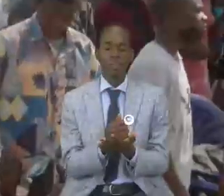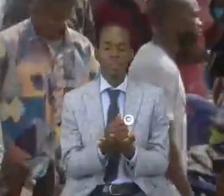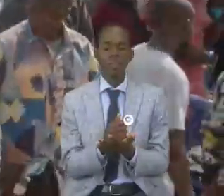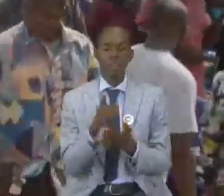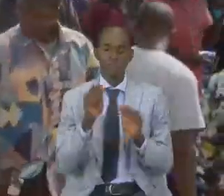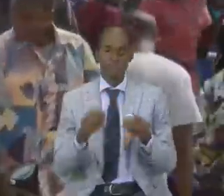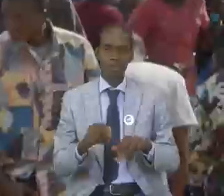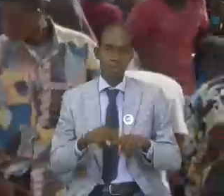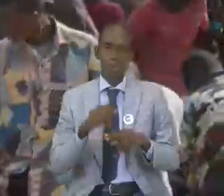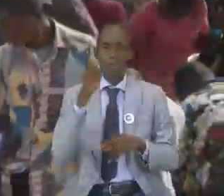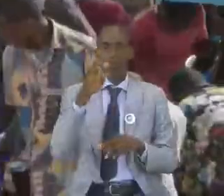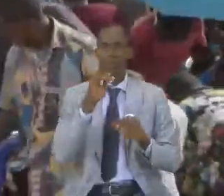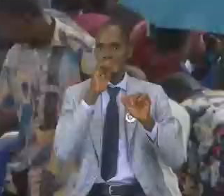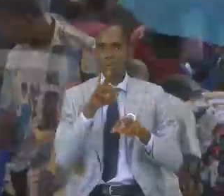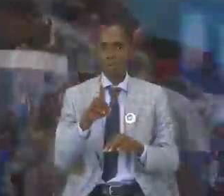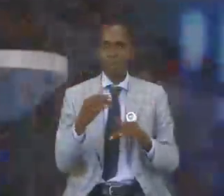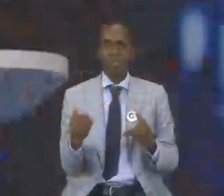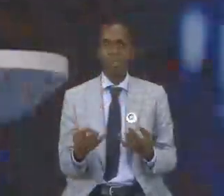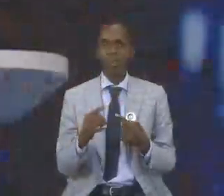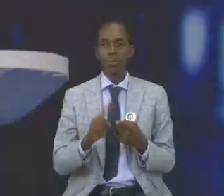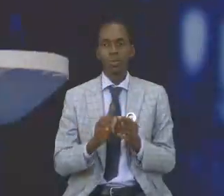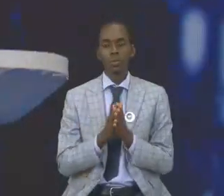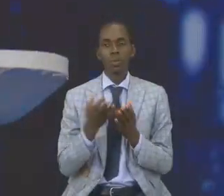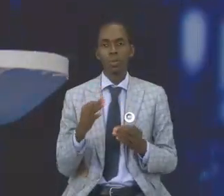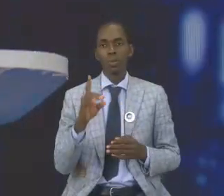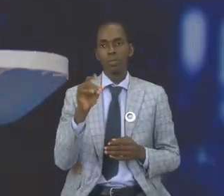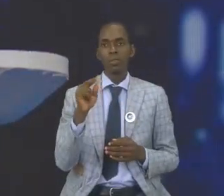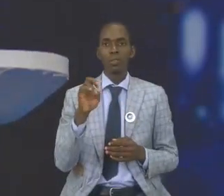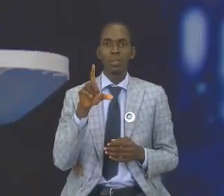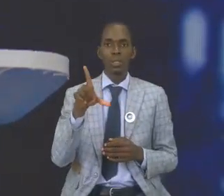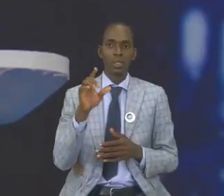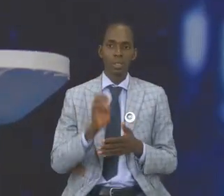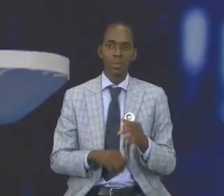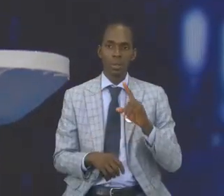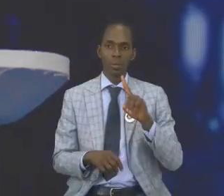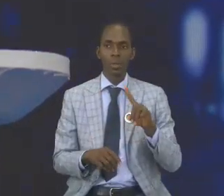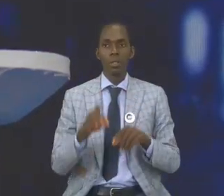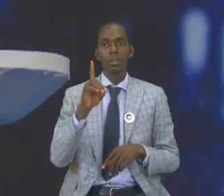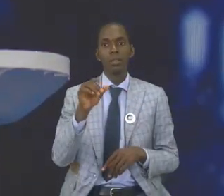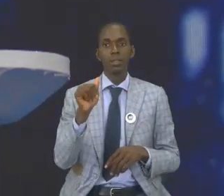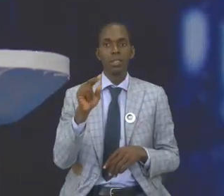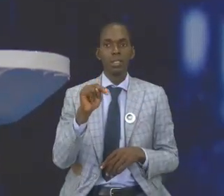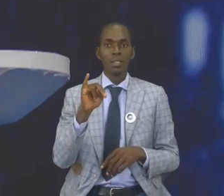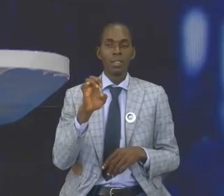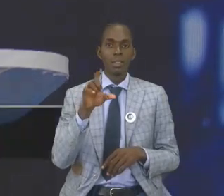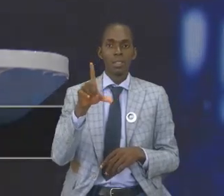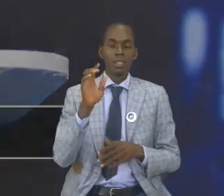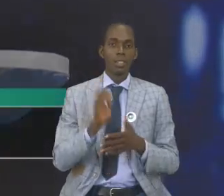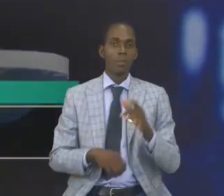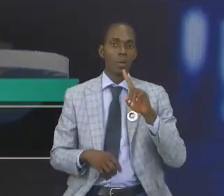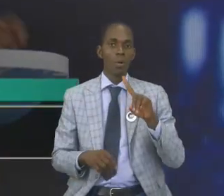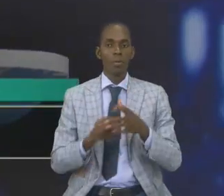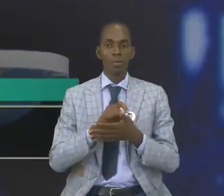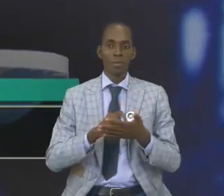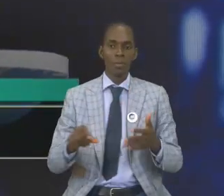sit down. We're coming to Daniel chapter 1. I'm reading from verse 20. Daniel chapter 1.